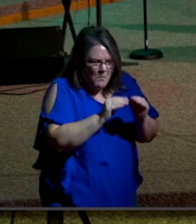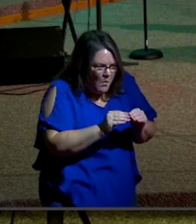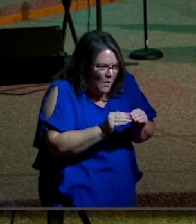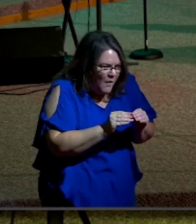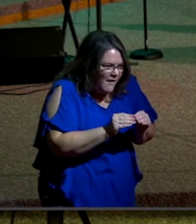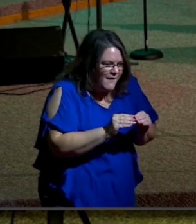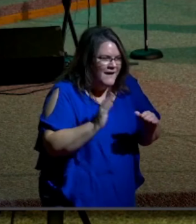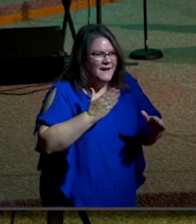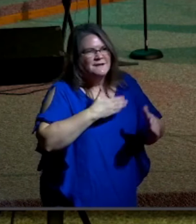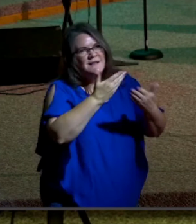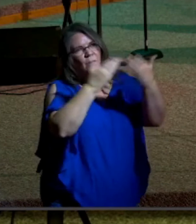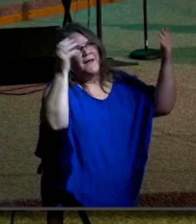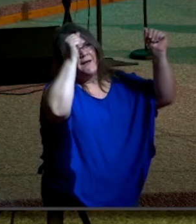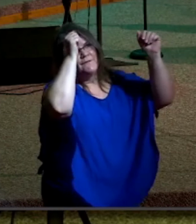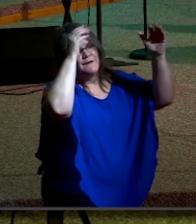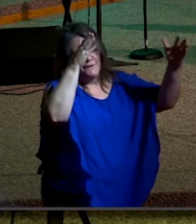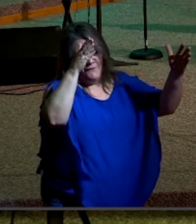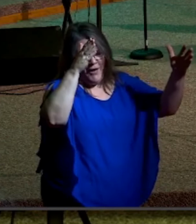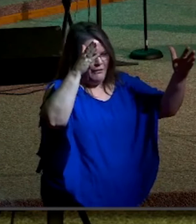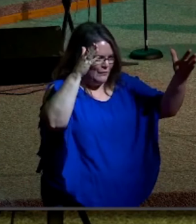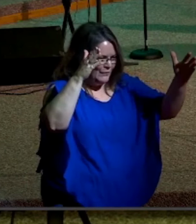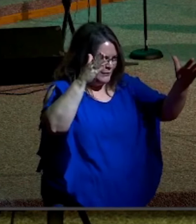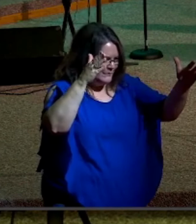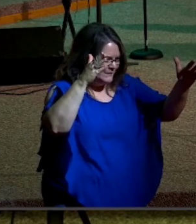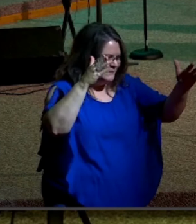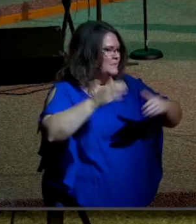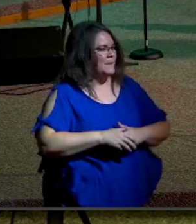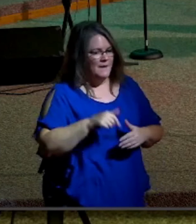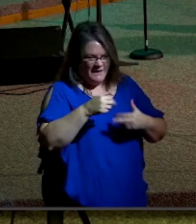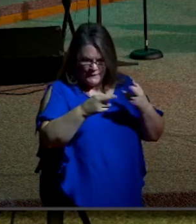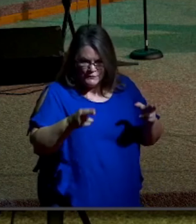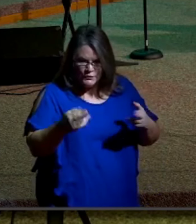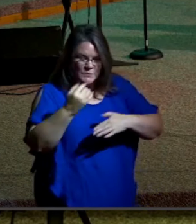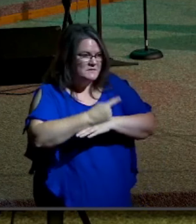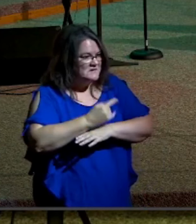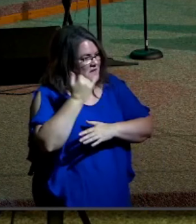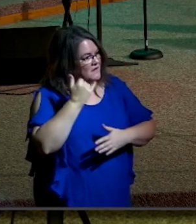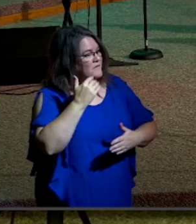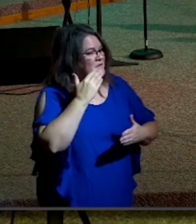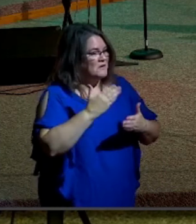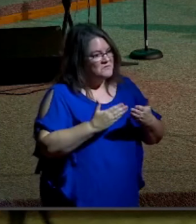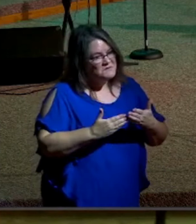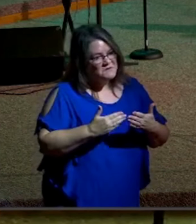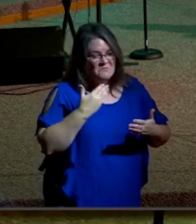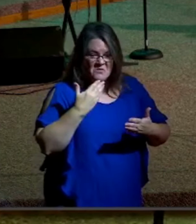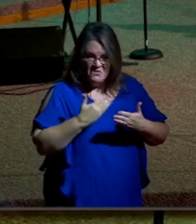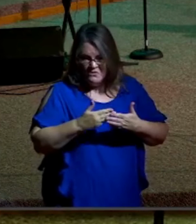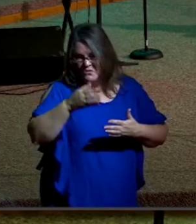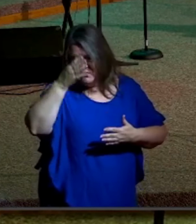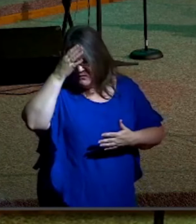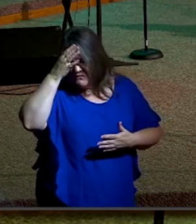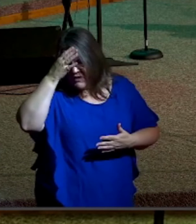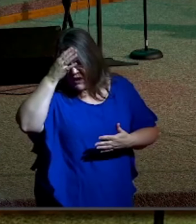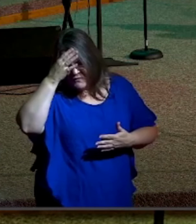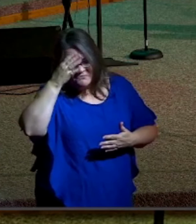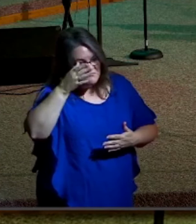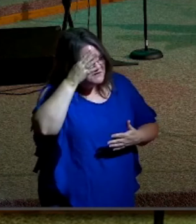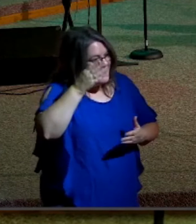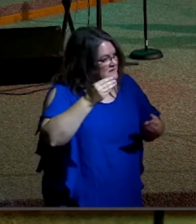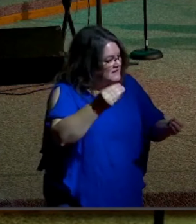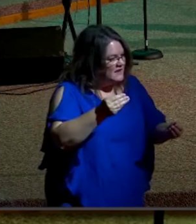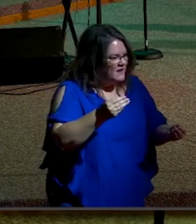Heavenly Father? If in this room today, if there are some generous fathers, there's some generous dads here today, just think of how